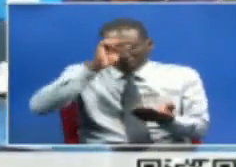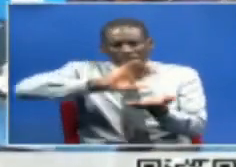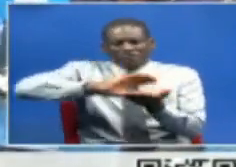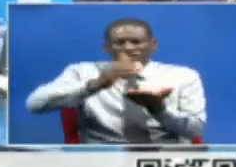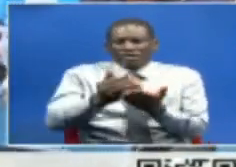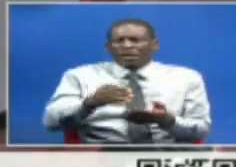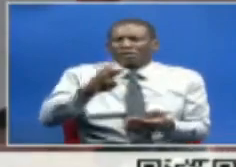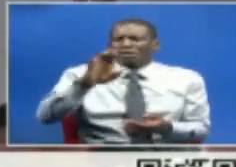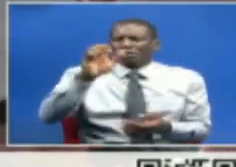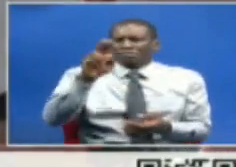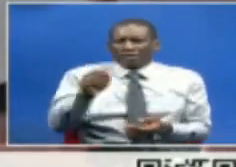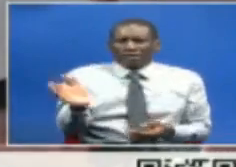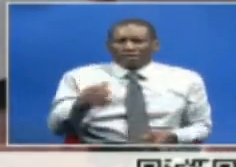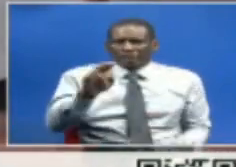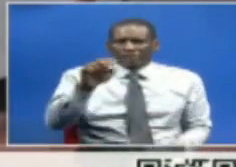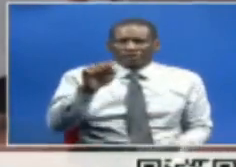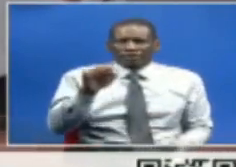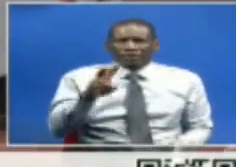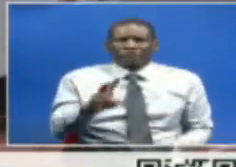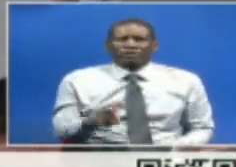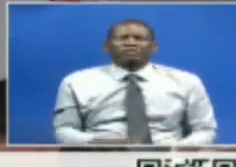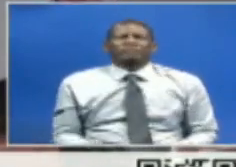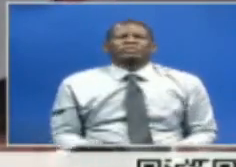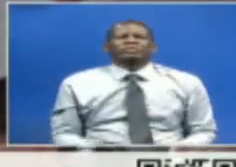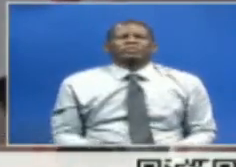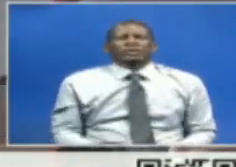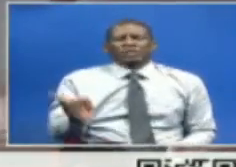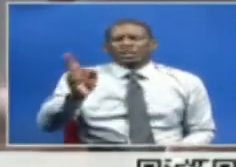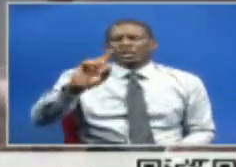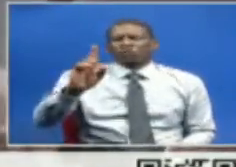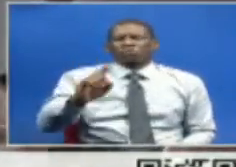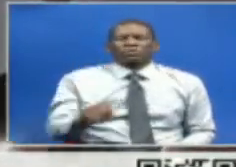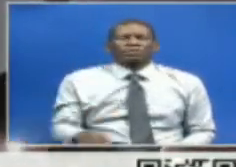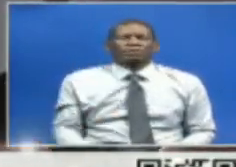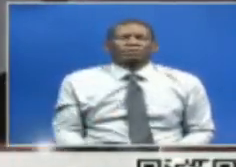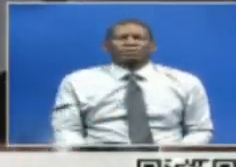Brian Moshiri, NTV, Nairobi.